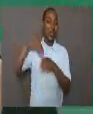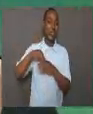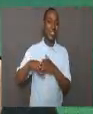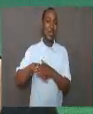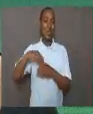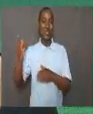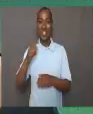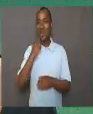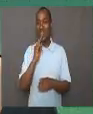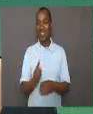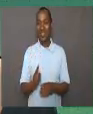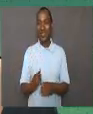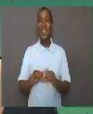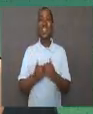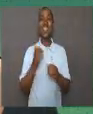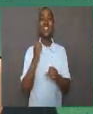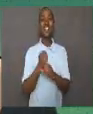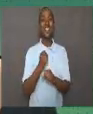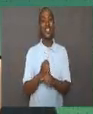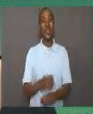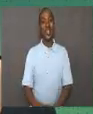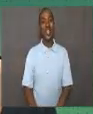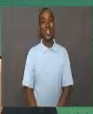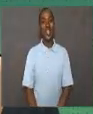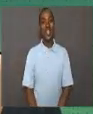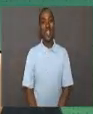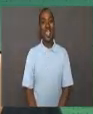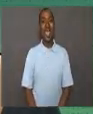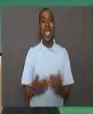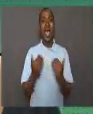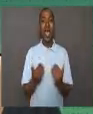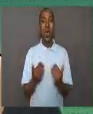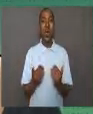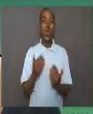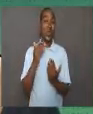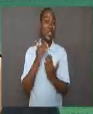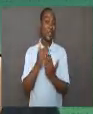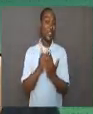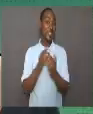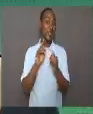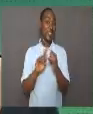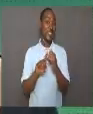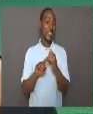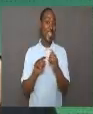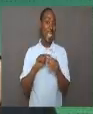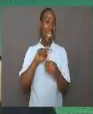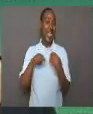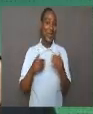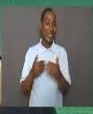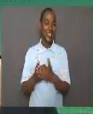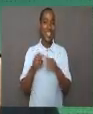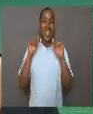lungs. How did you do? We have reached the end of our